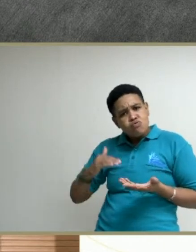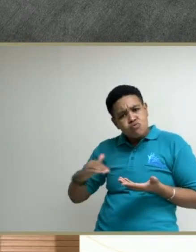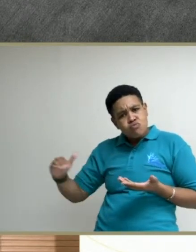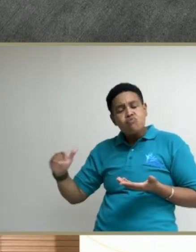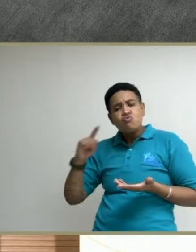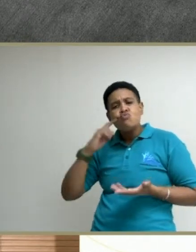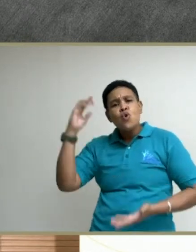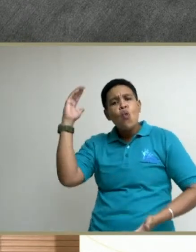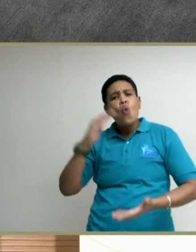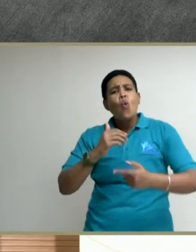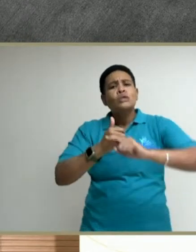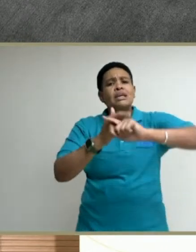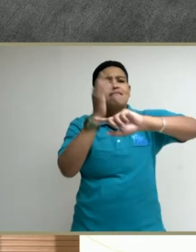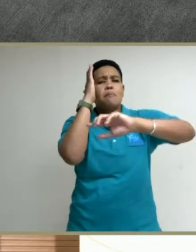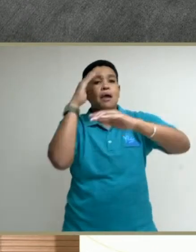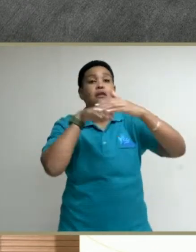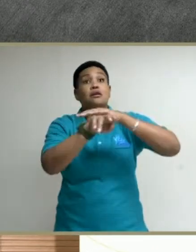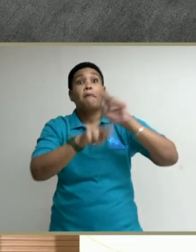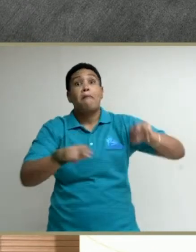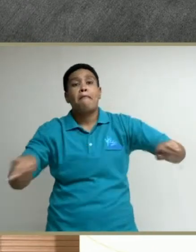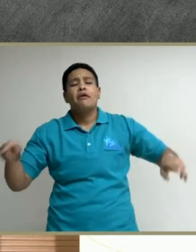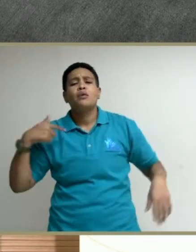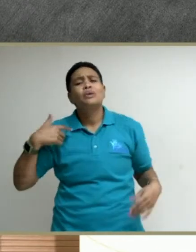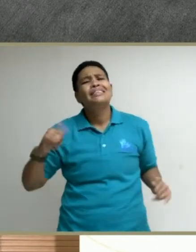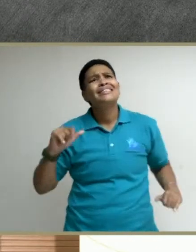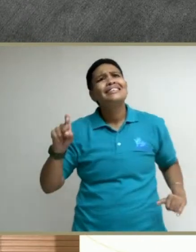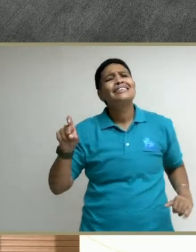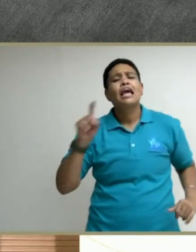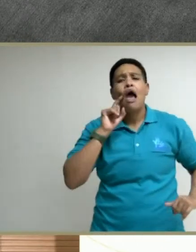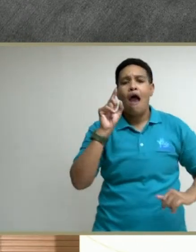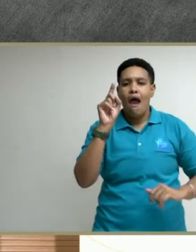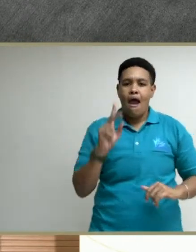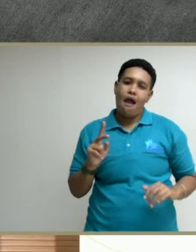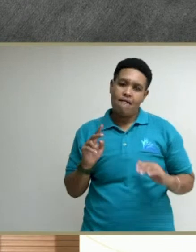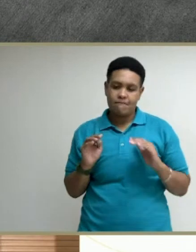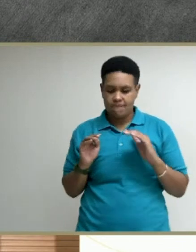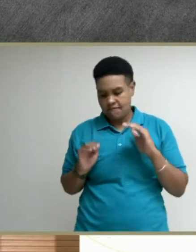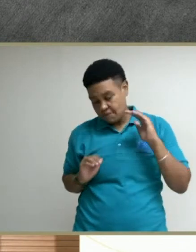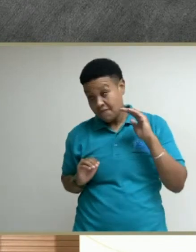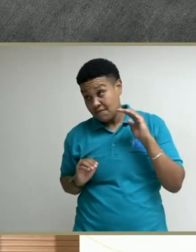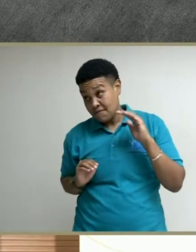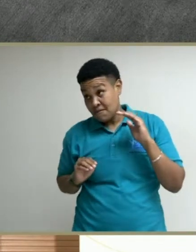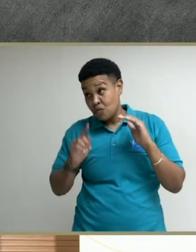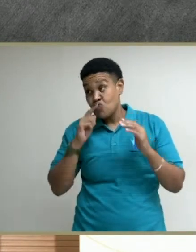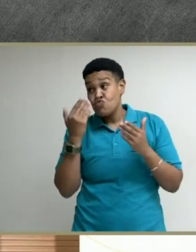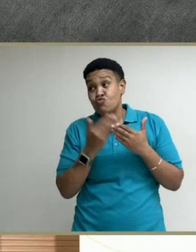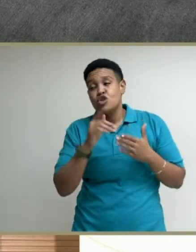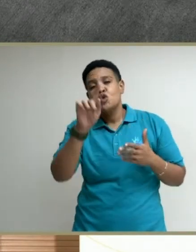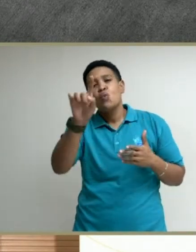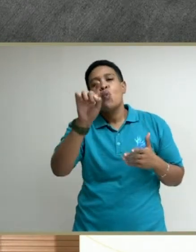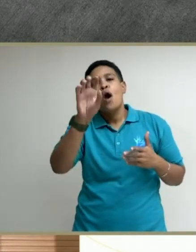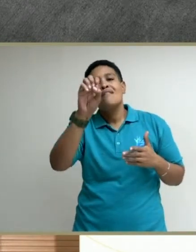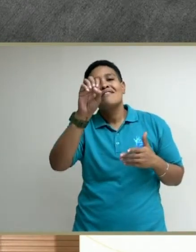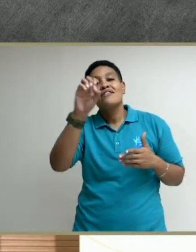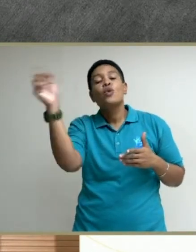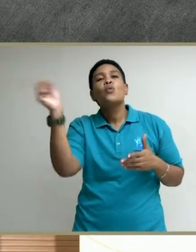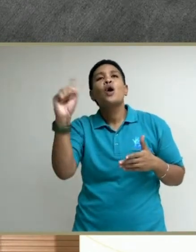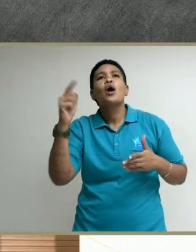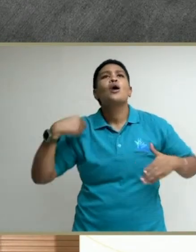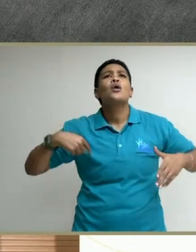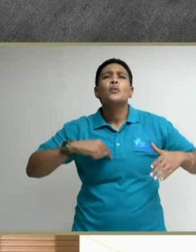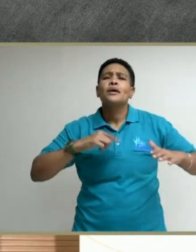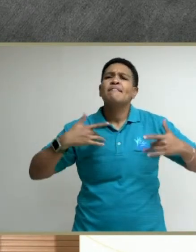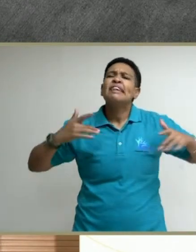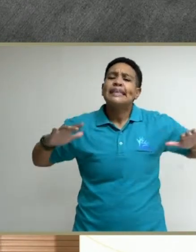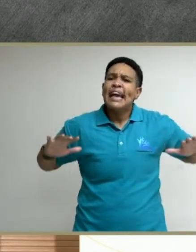terms of beds occupied. We still need to get to half of that to be below the 150, where we would